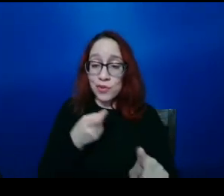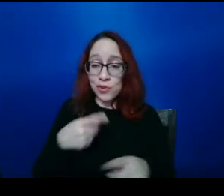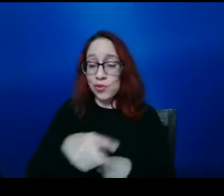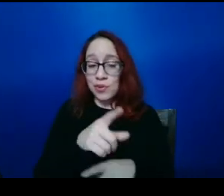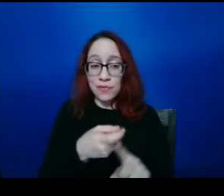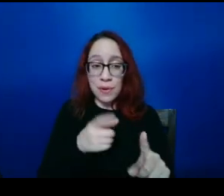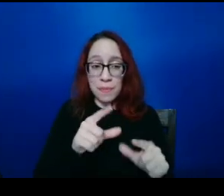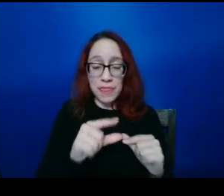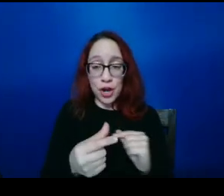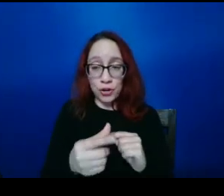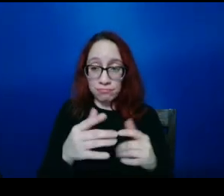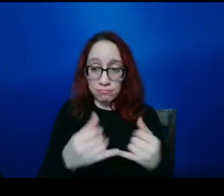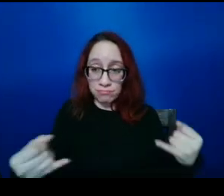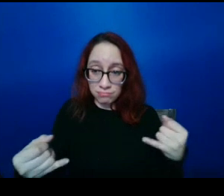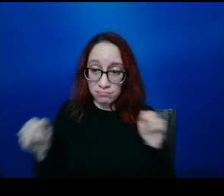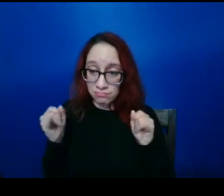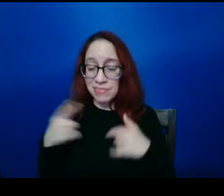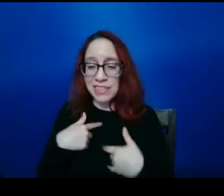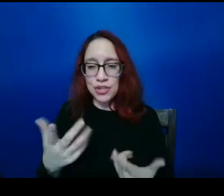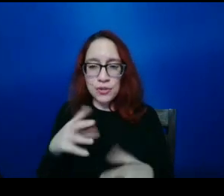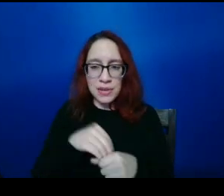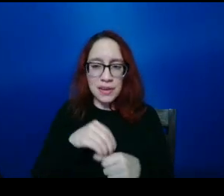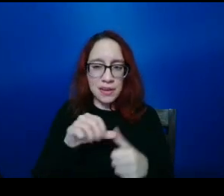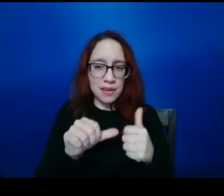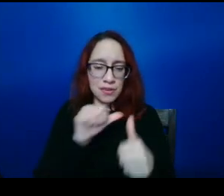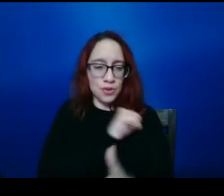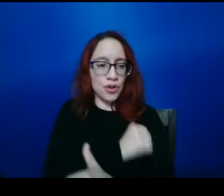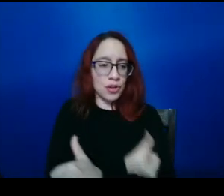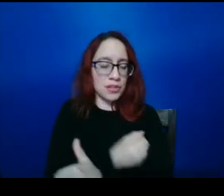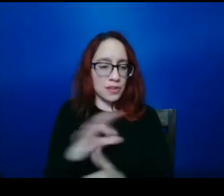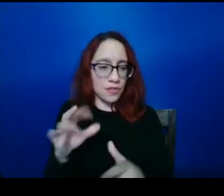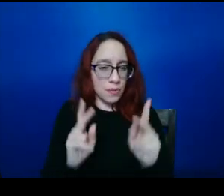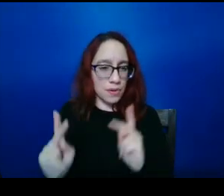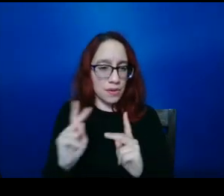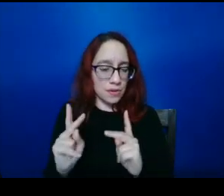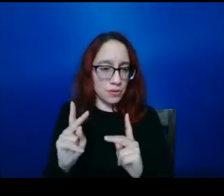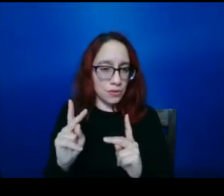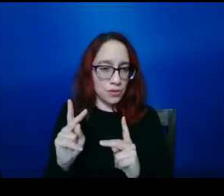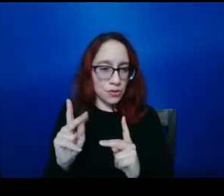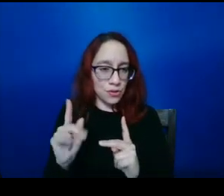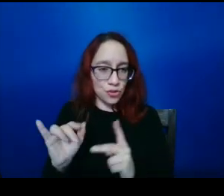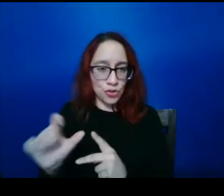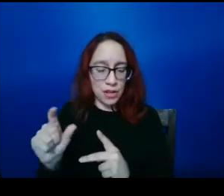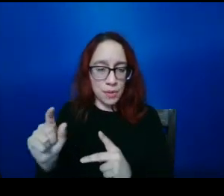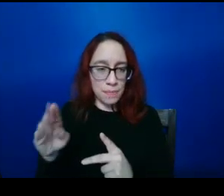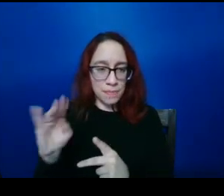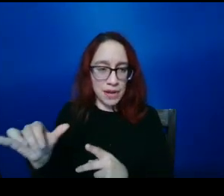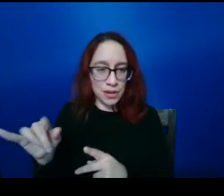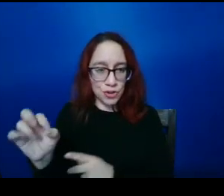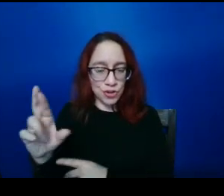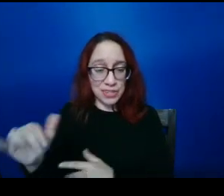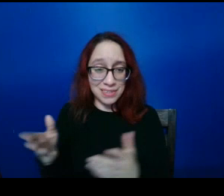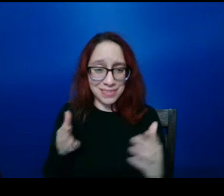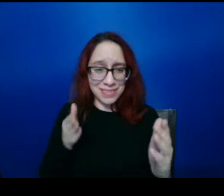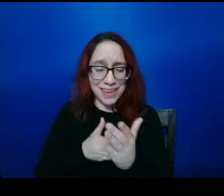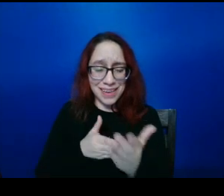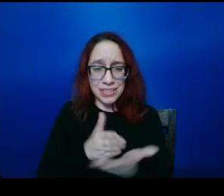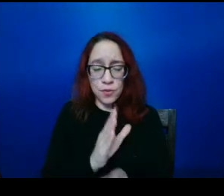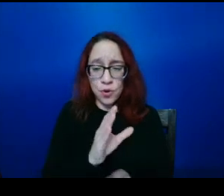geographical boundaries. That should be under the authority of the people, trial by jury. It is against the Civil Rights Act